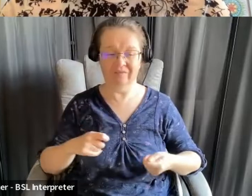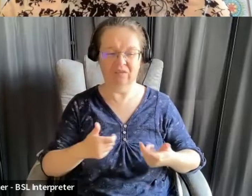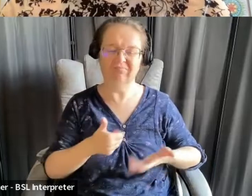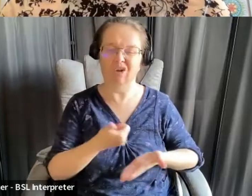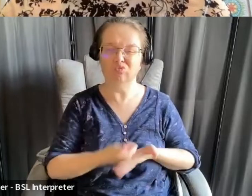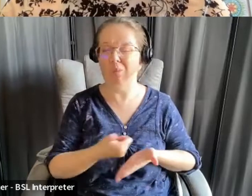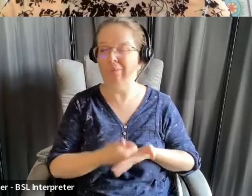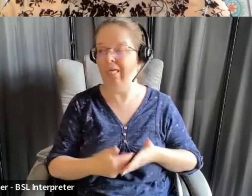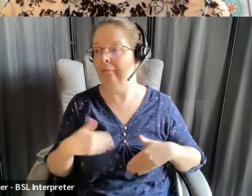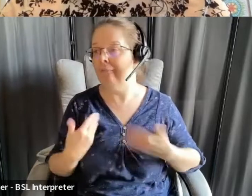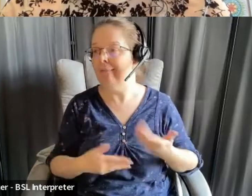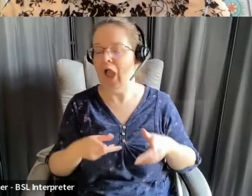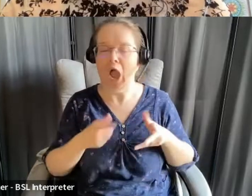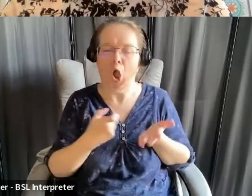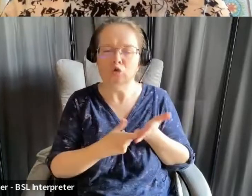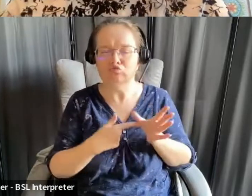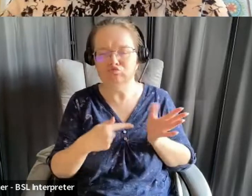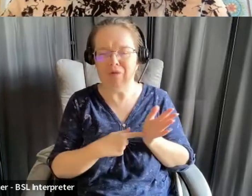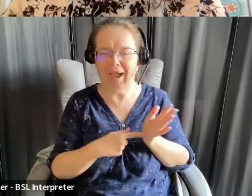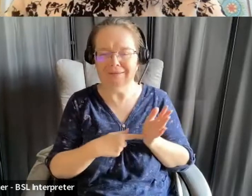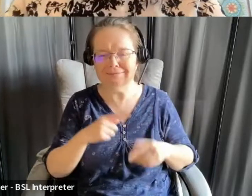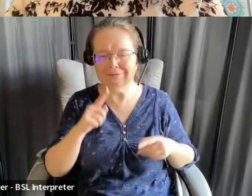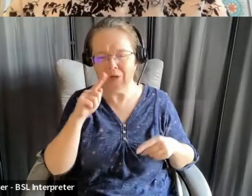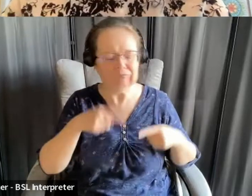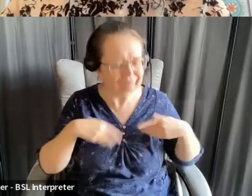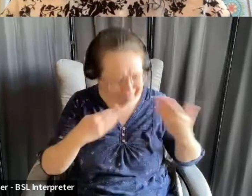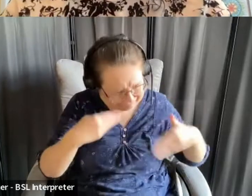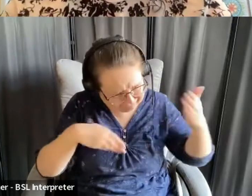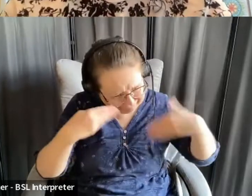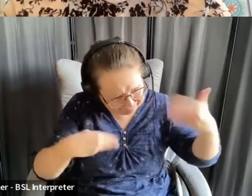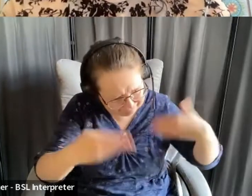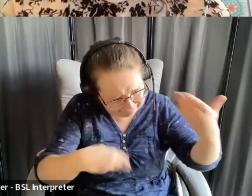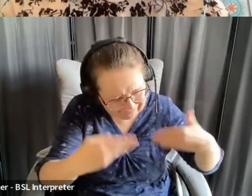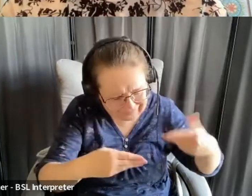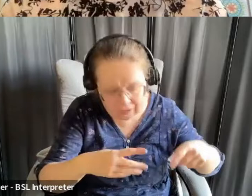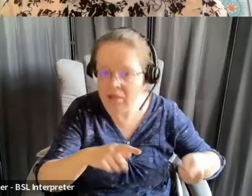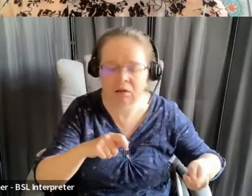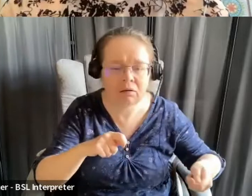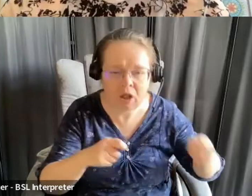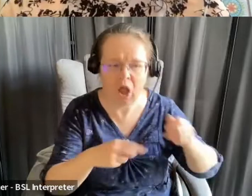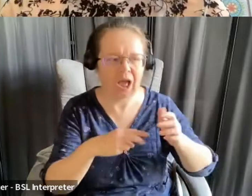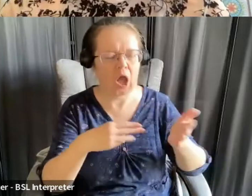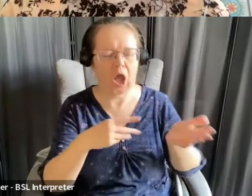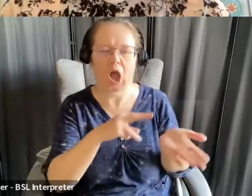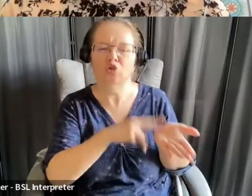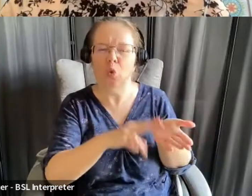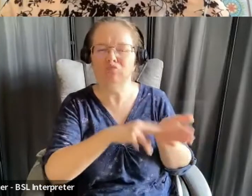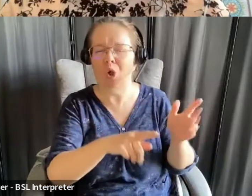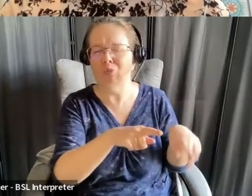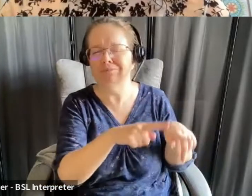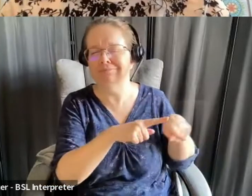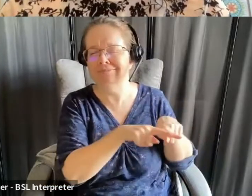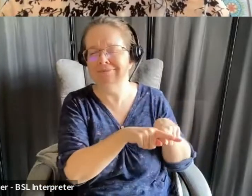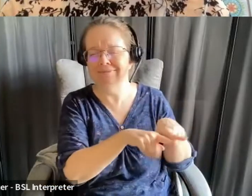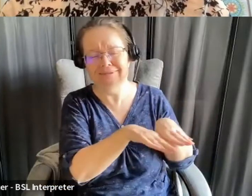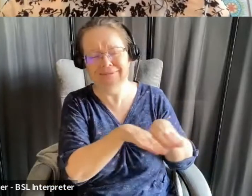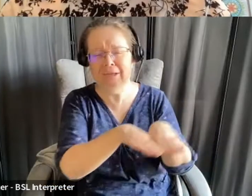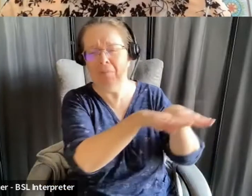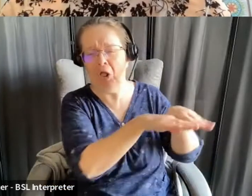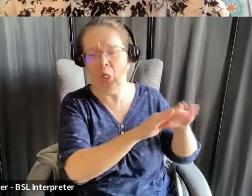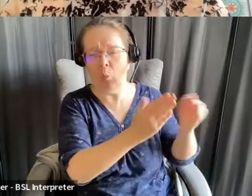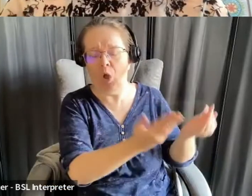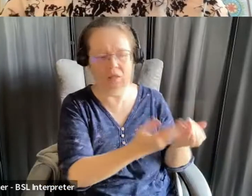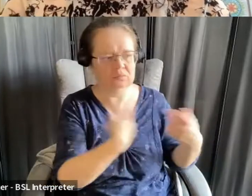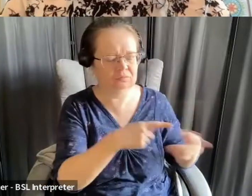usual rat race work pattern of having to be in a neurotypical world to now managing my own world going forward.